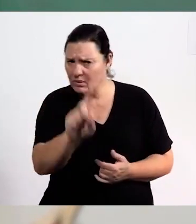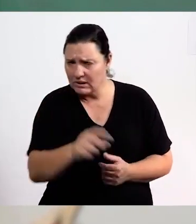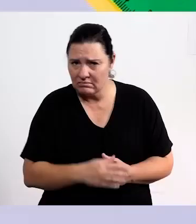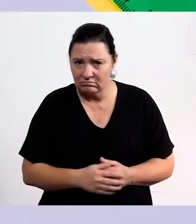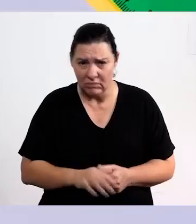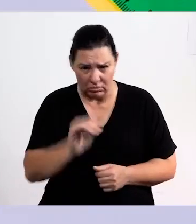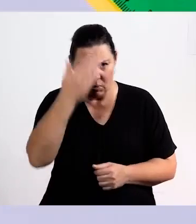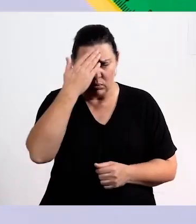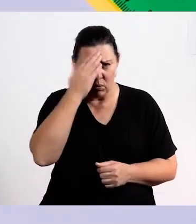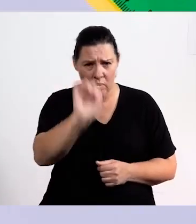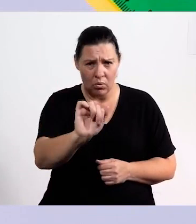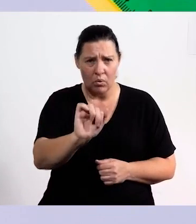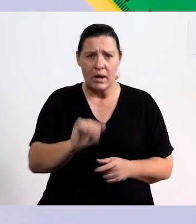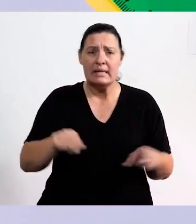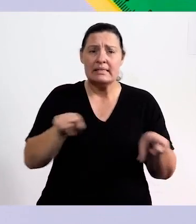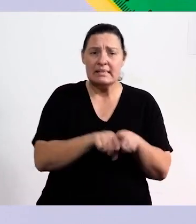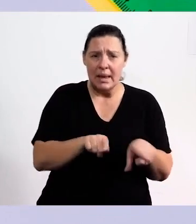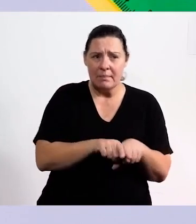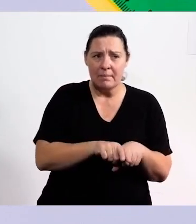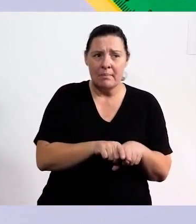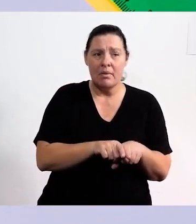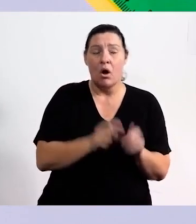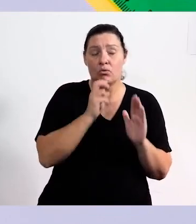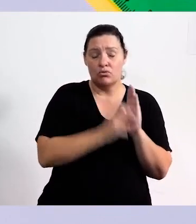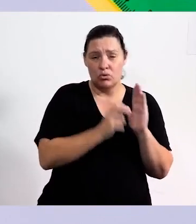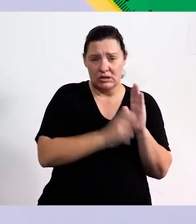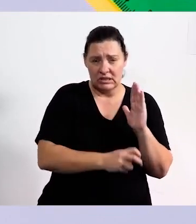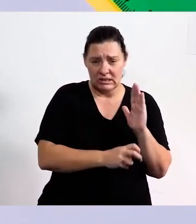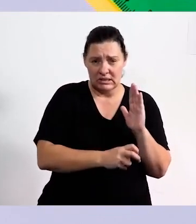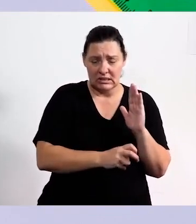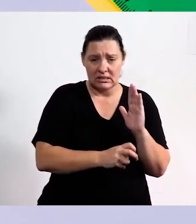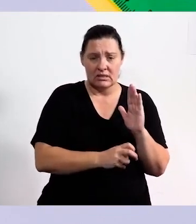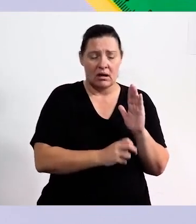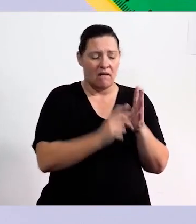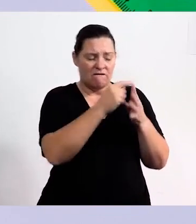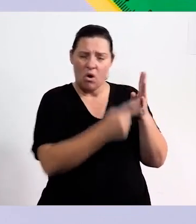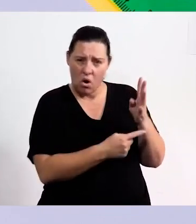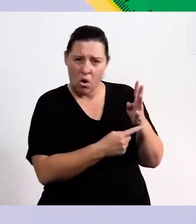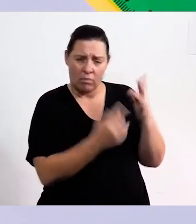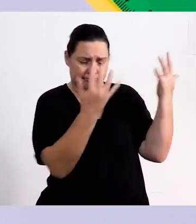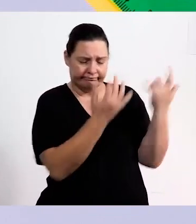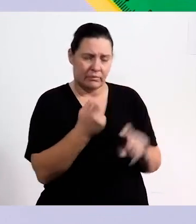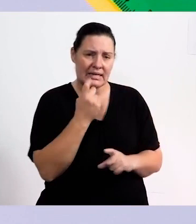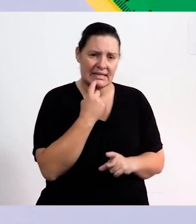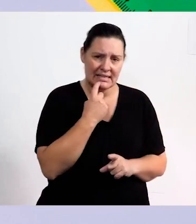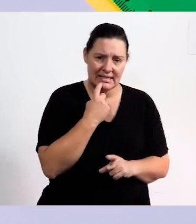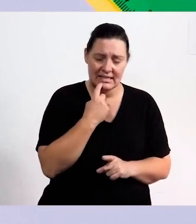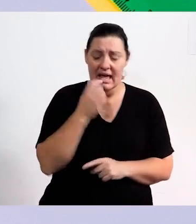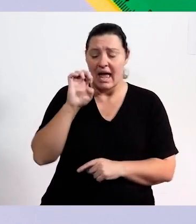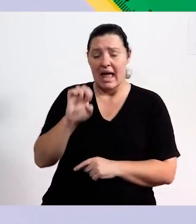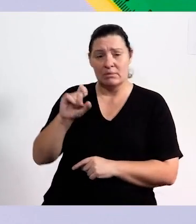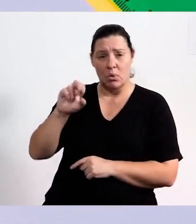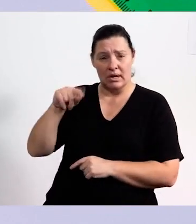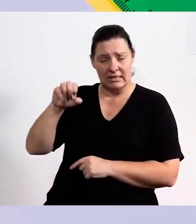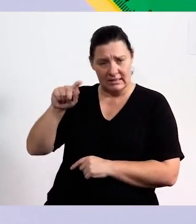you know? So did you know that in the same way that exponential rules make it easy to perform calculations,